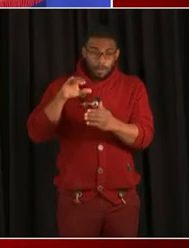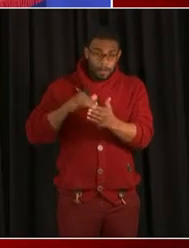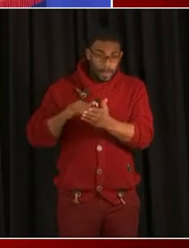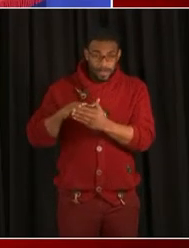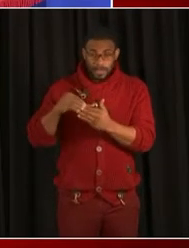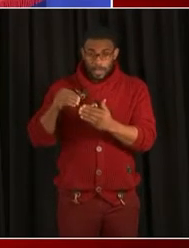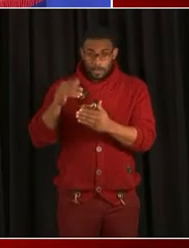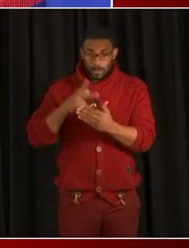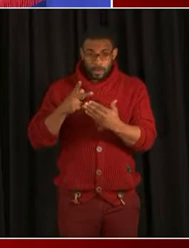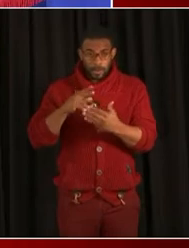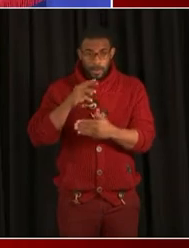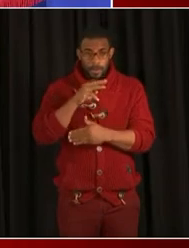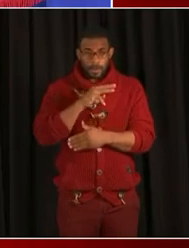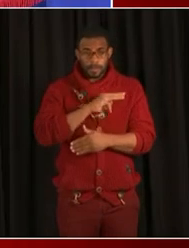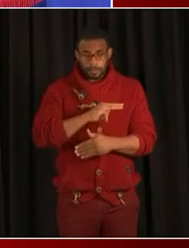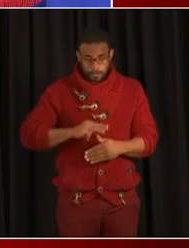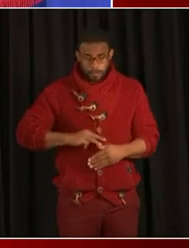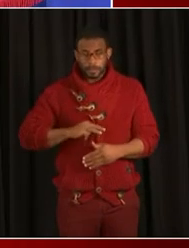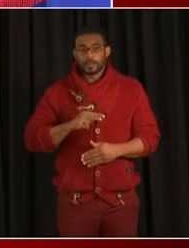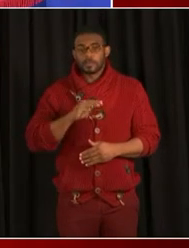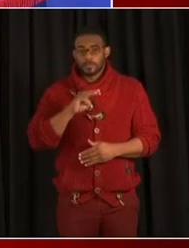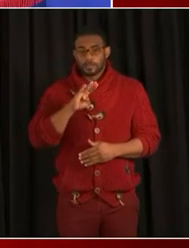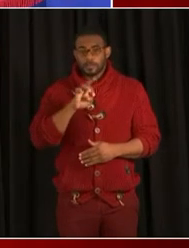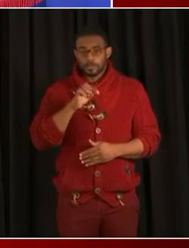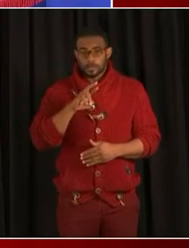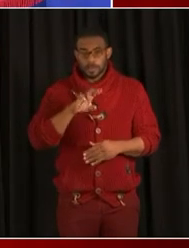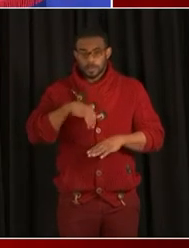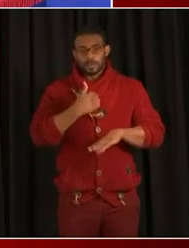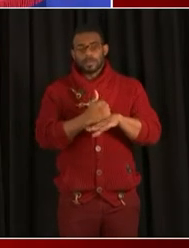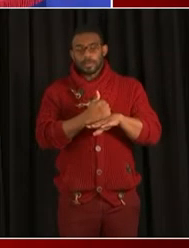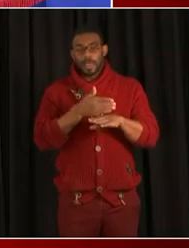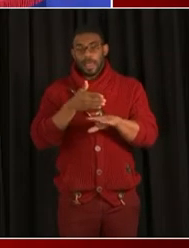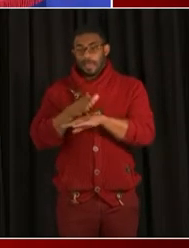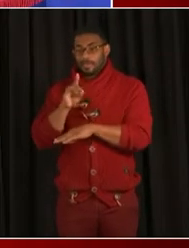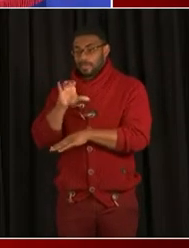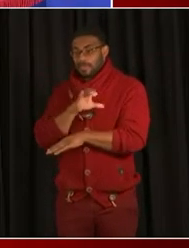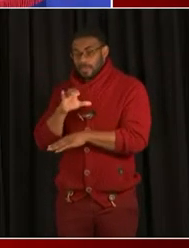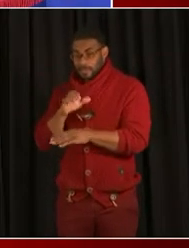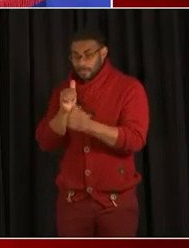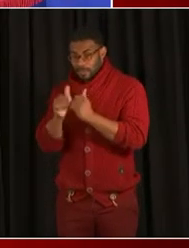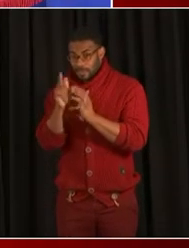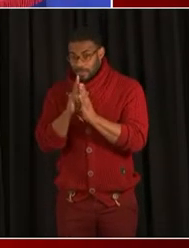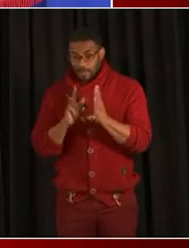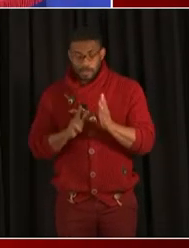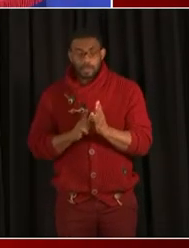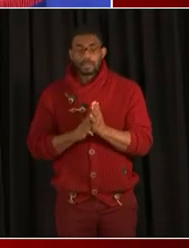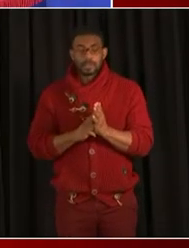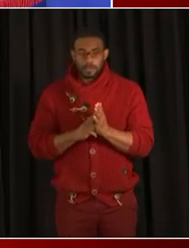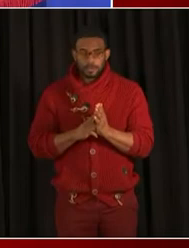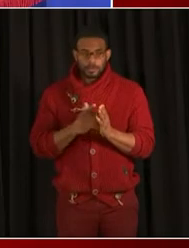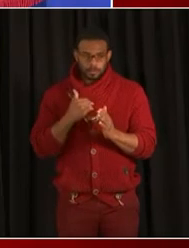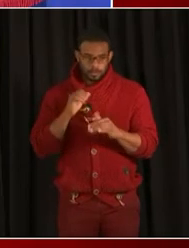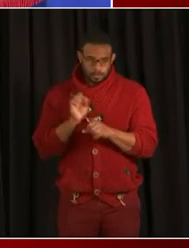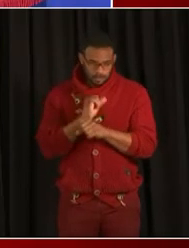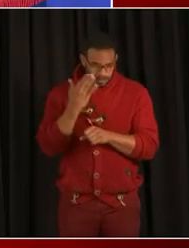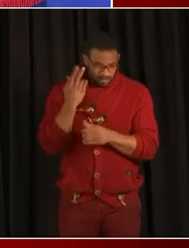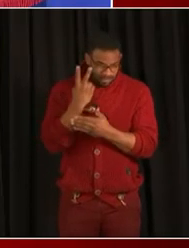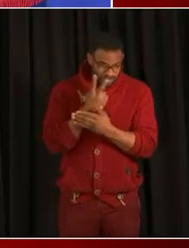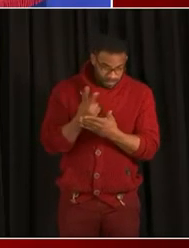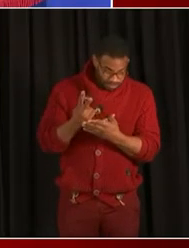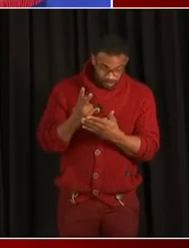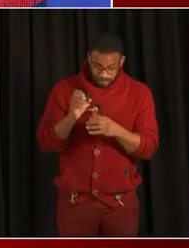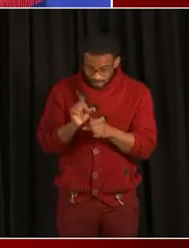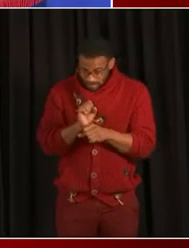Mayor Bowser put forth after the council passed legislation. And so we've been working for the last few